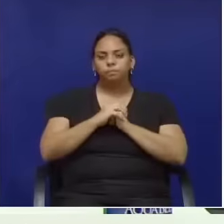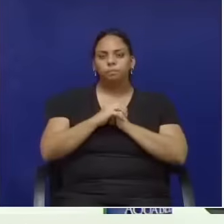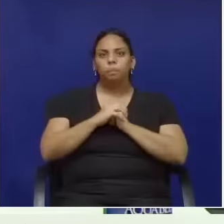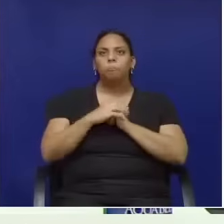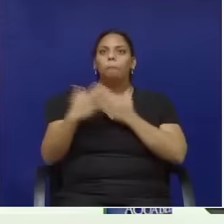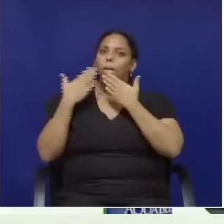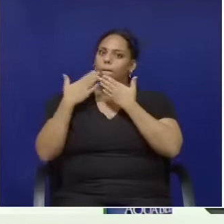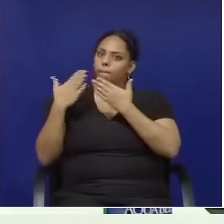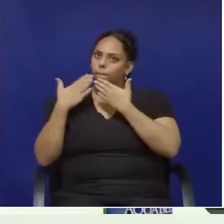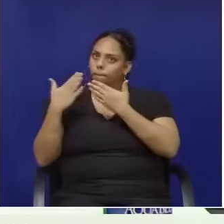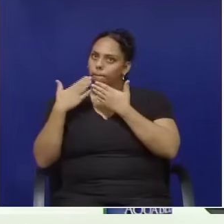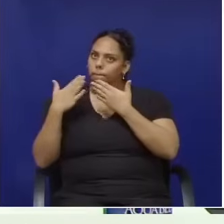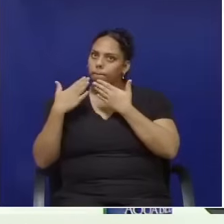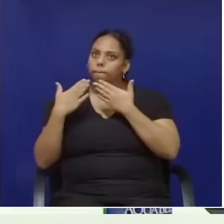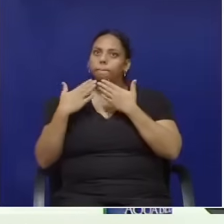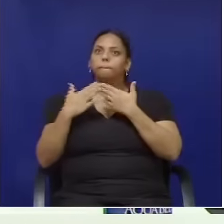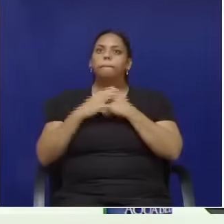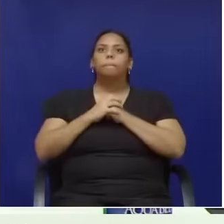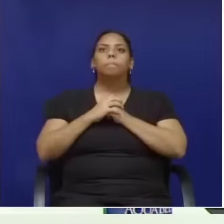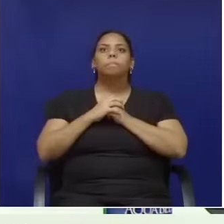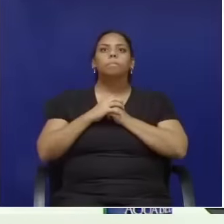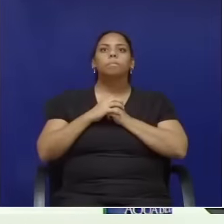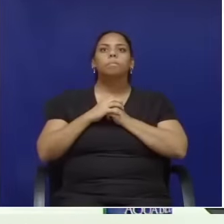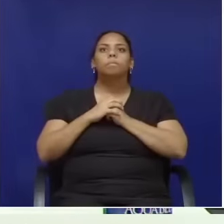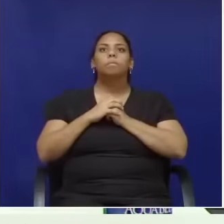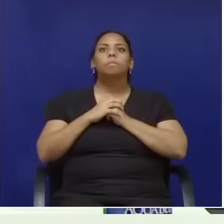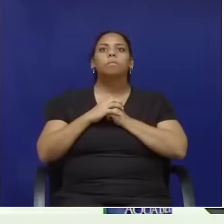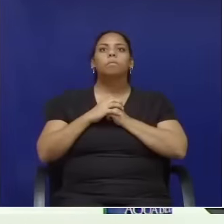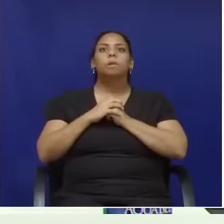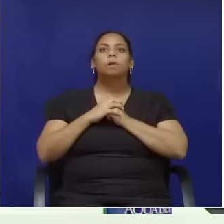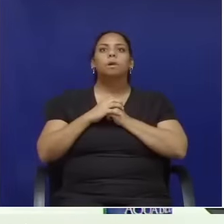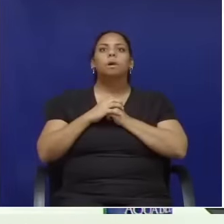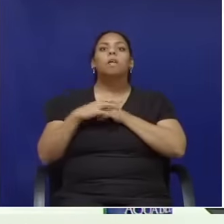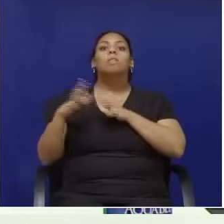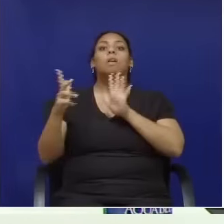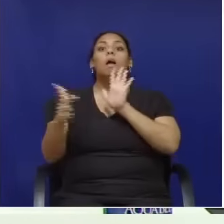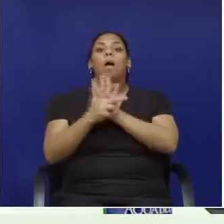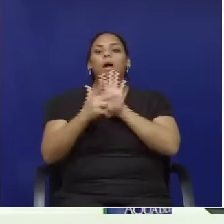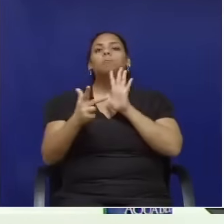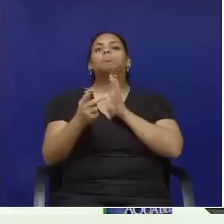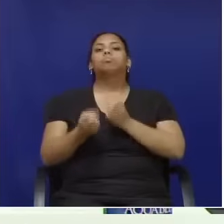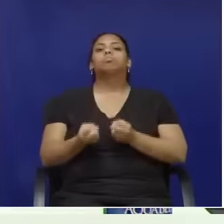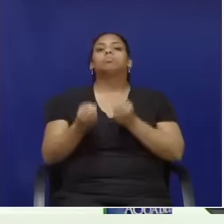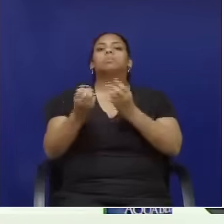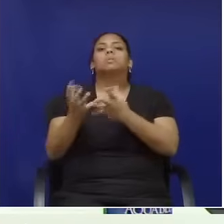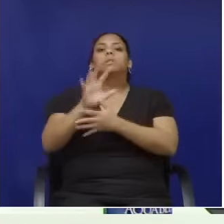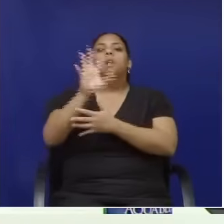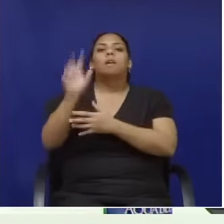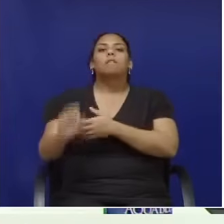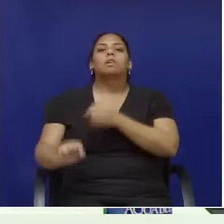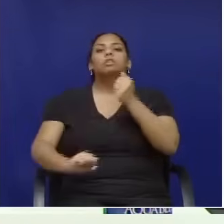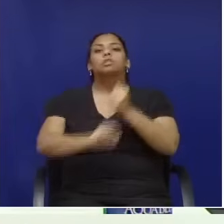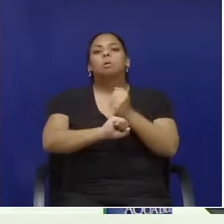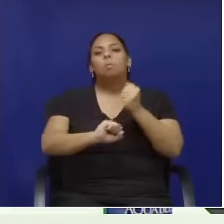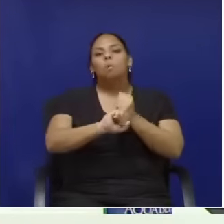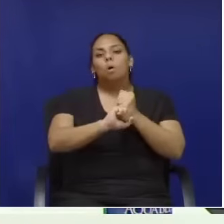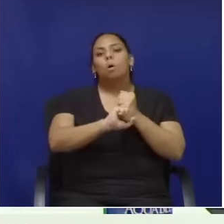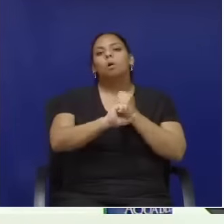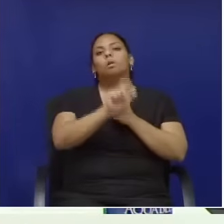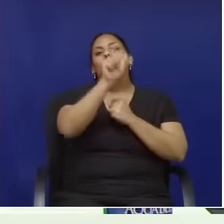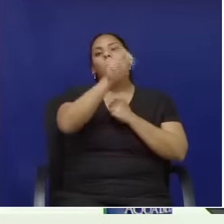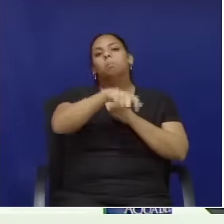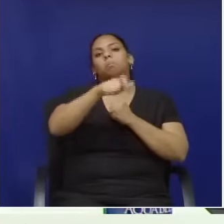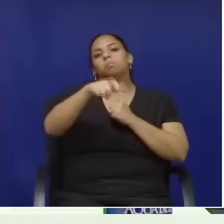Thank you. The Renaissance Fund Act provides for South Africa to support in humanitarian